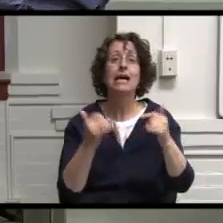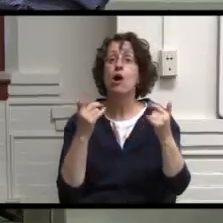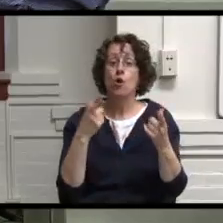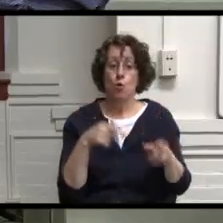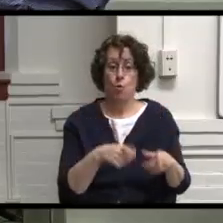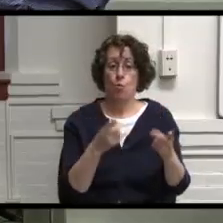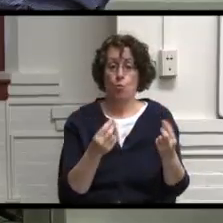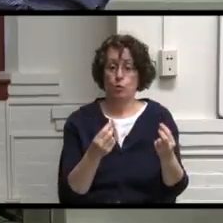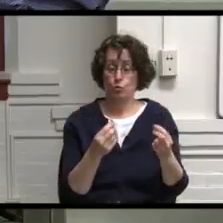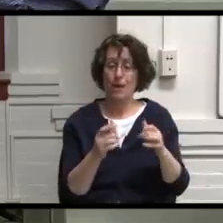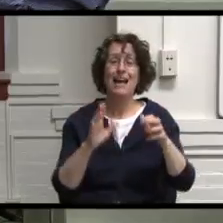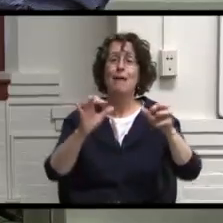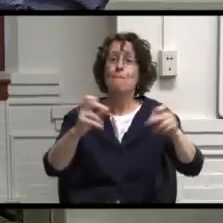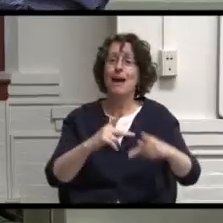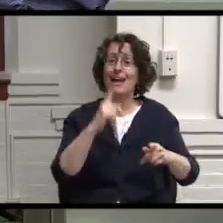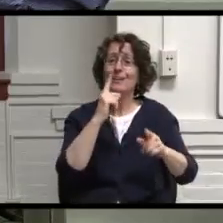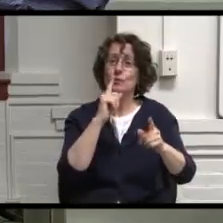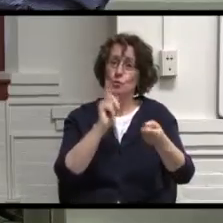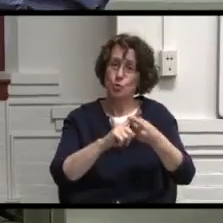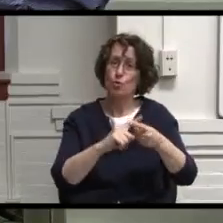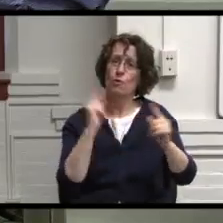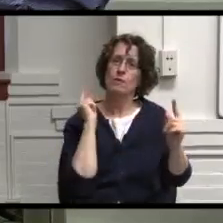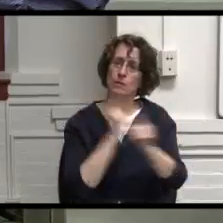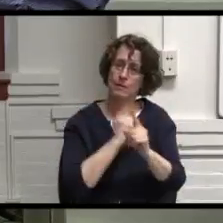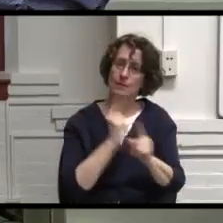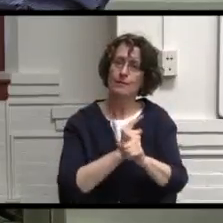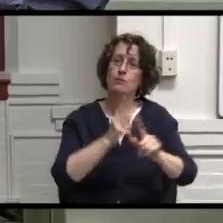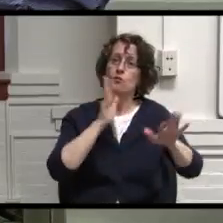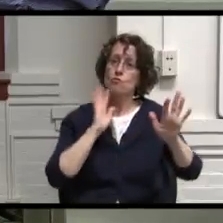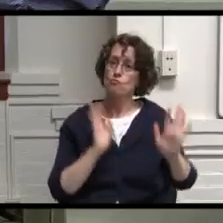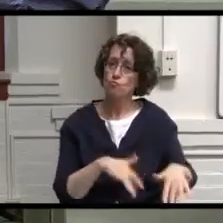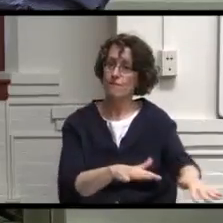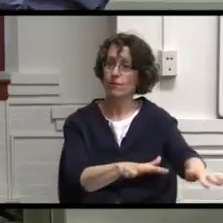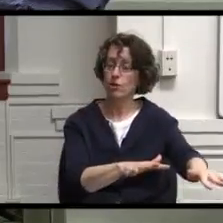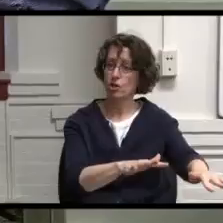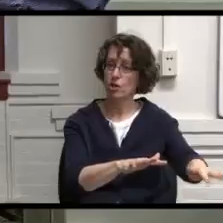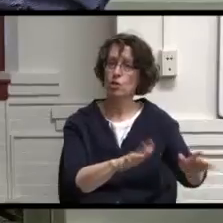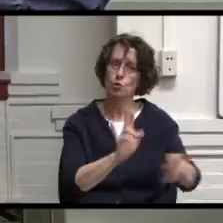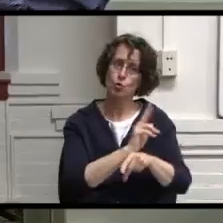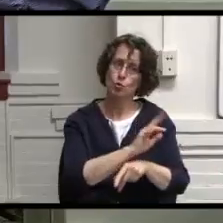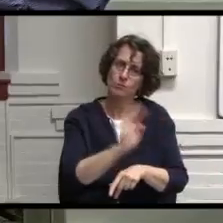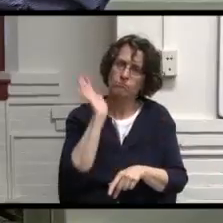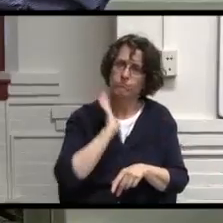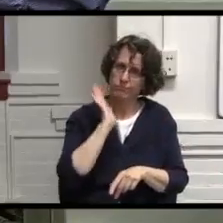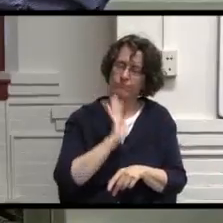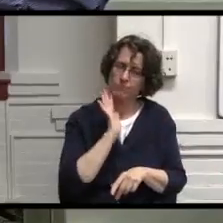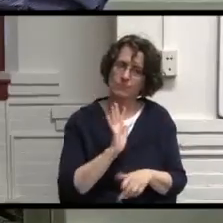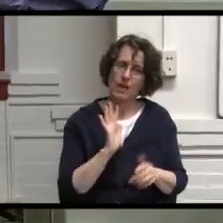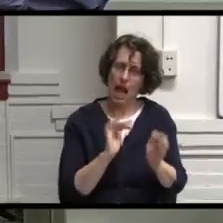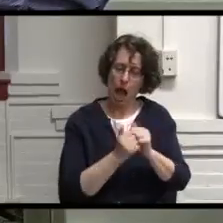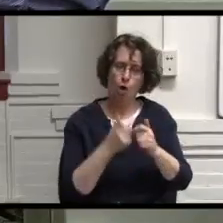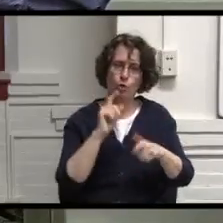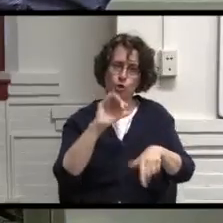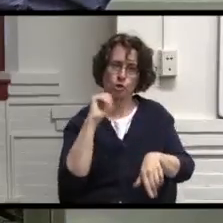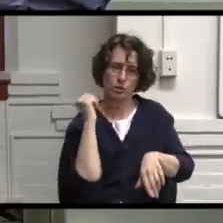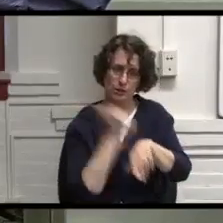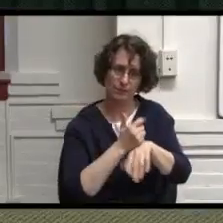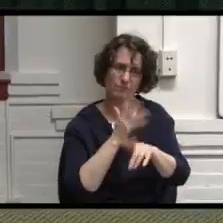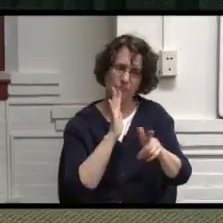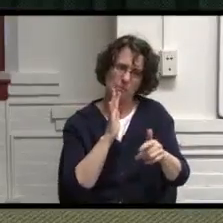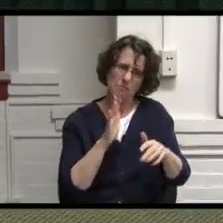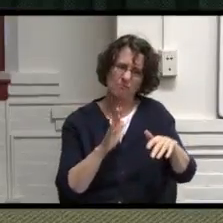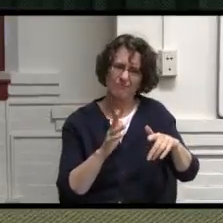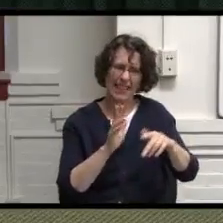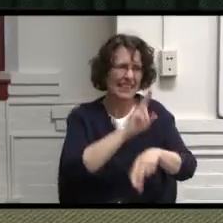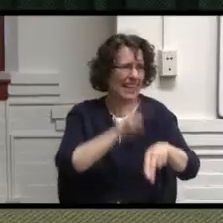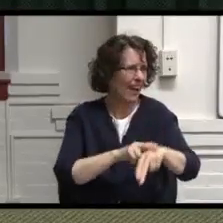its ecological function that will benefit the downtown area. So it's a great project. What's interesting about this piece of property is that